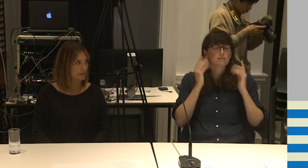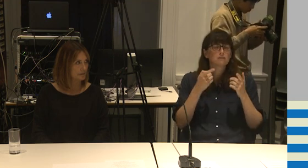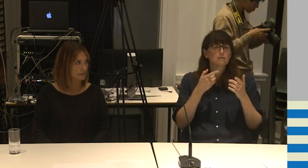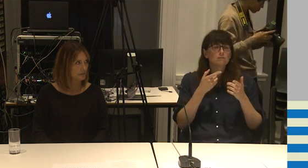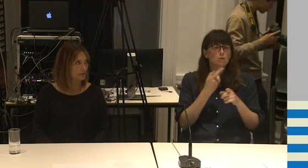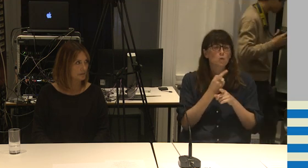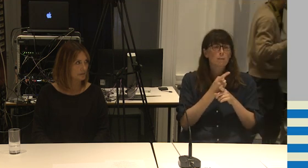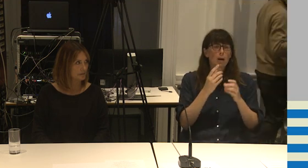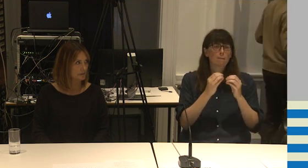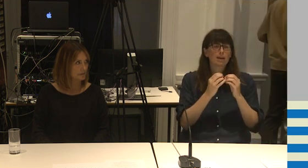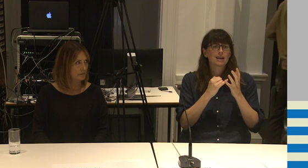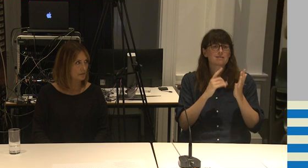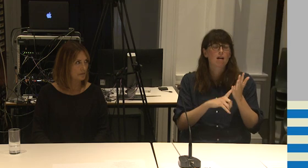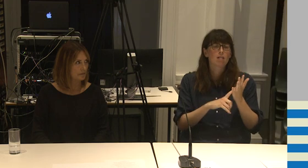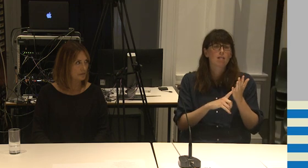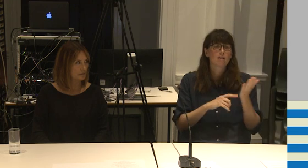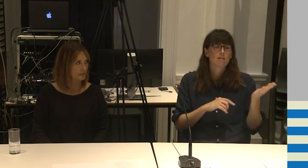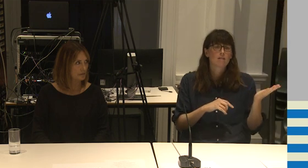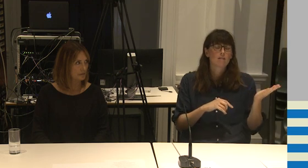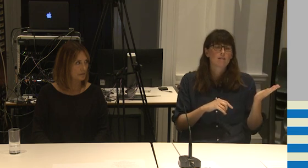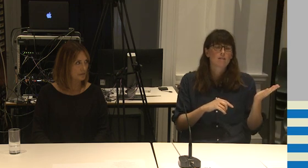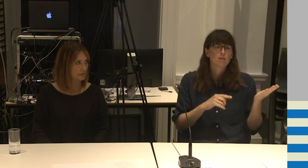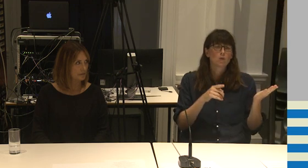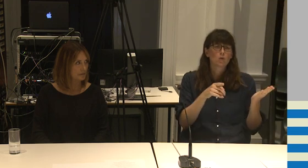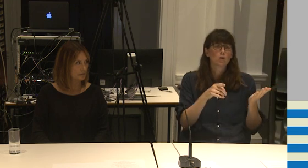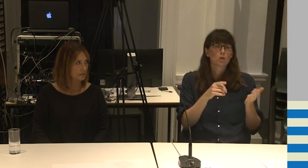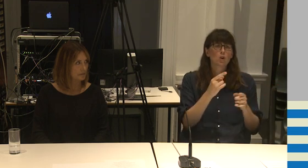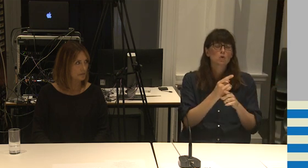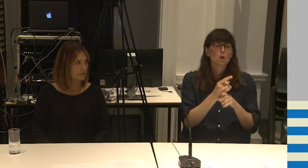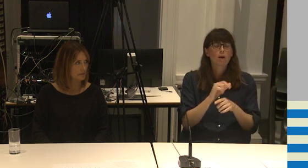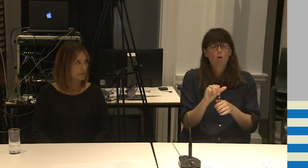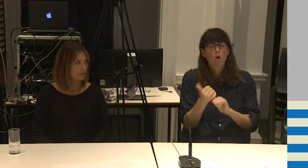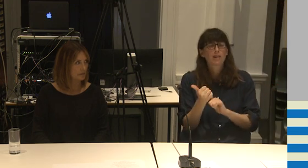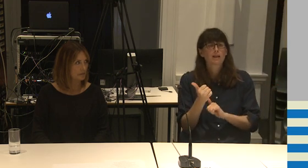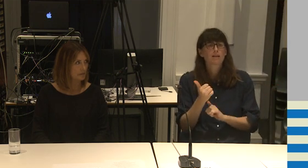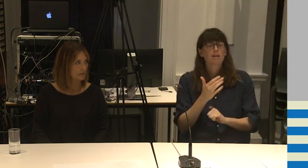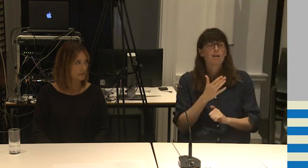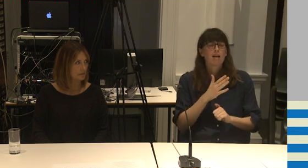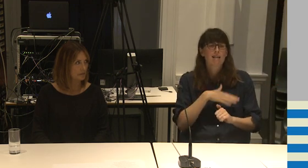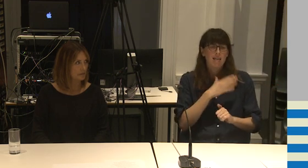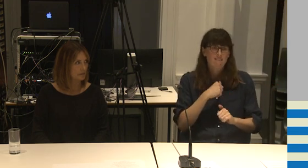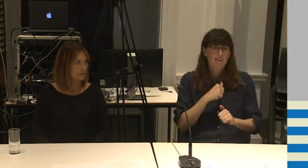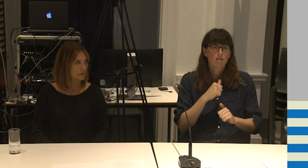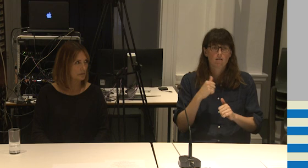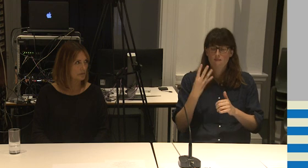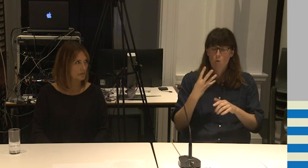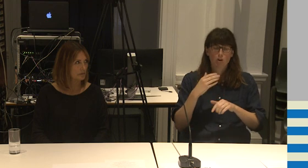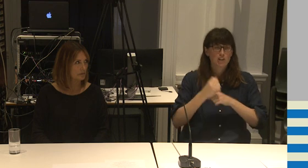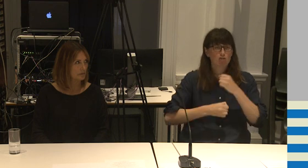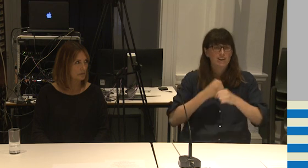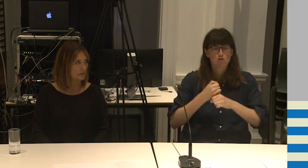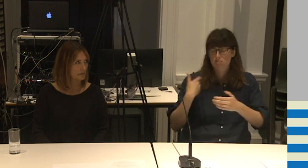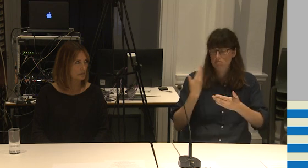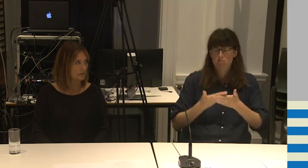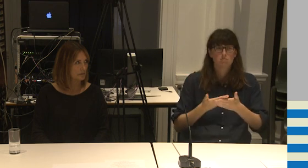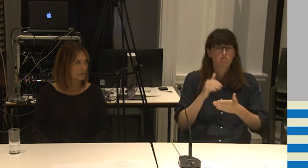about BSL, and you were talking about your colleague who's from Latvia and the generational understanding of sign language in